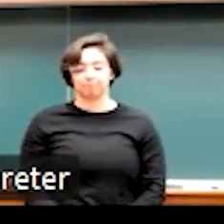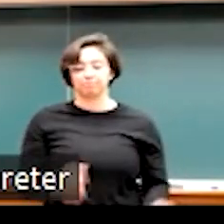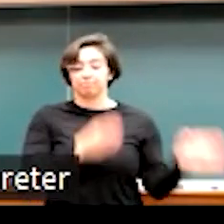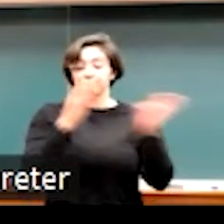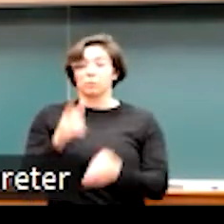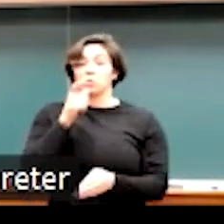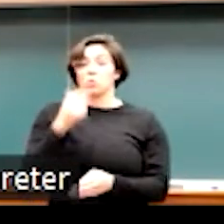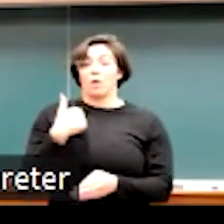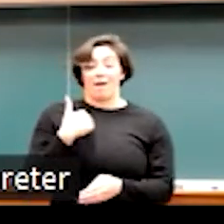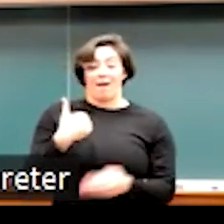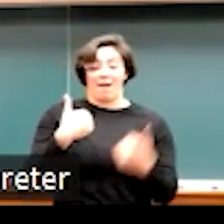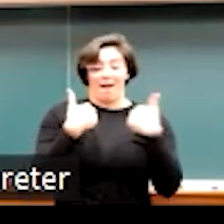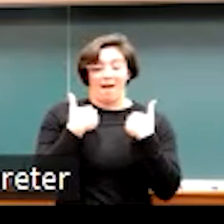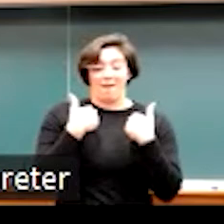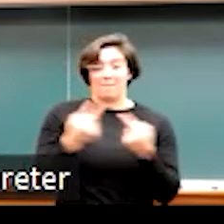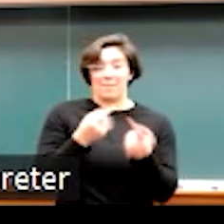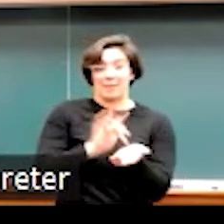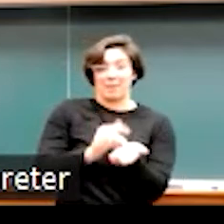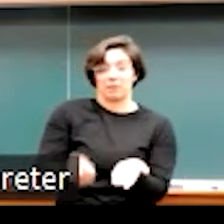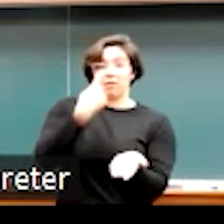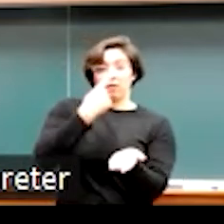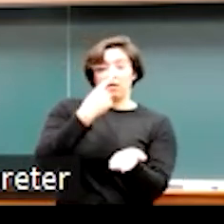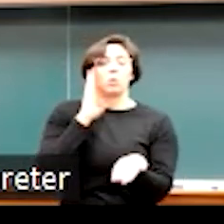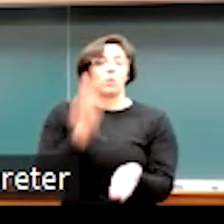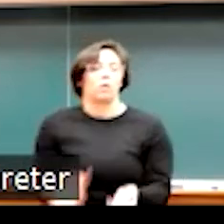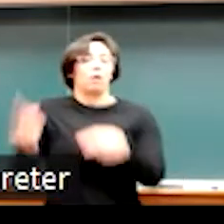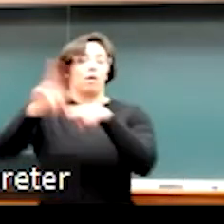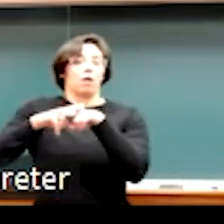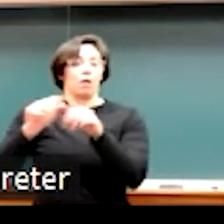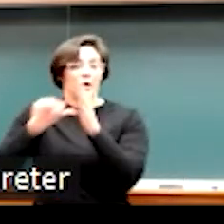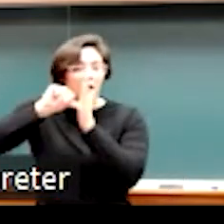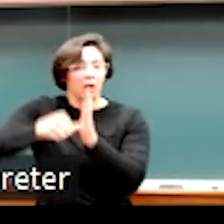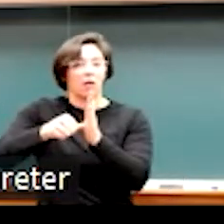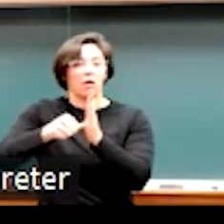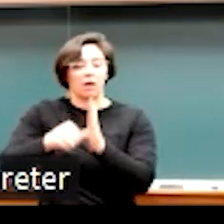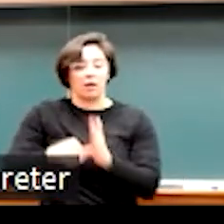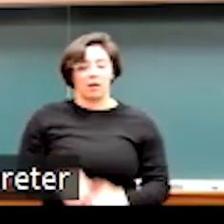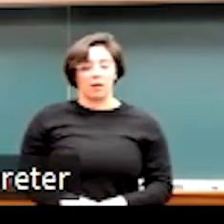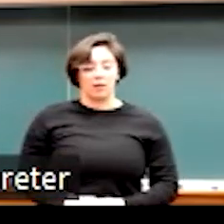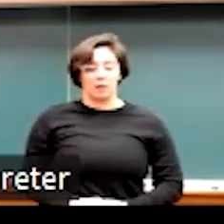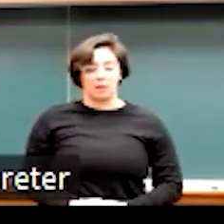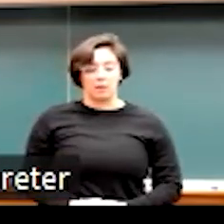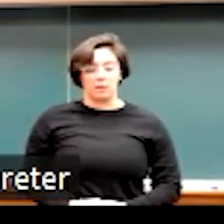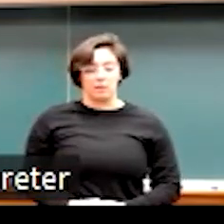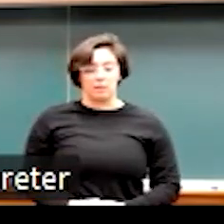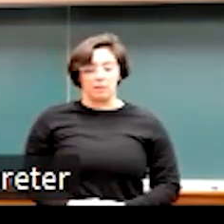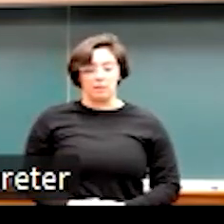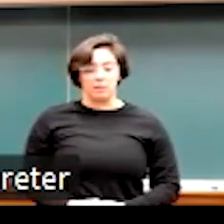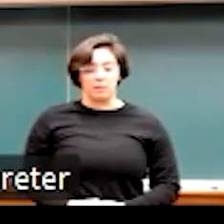particular. And that includes the increased analgesic, reinforcing, and sedative effects of said